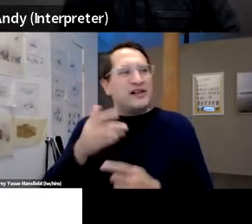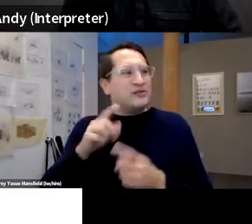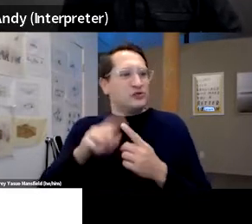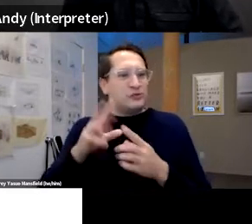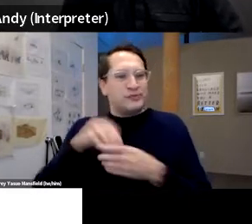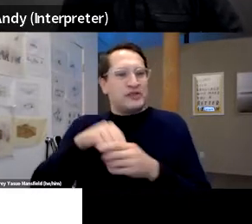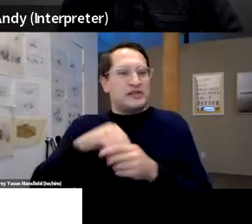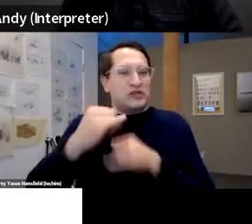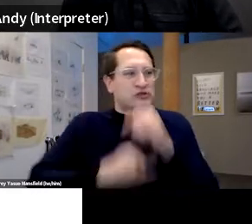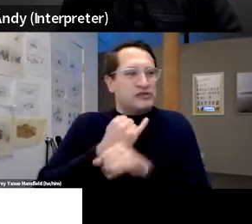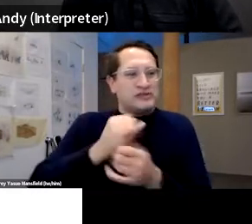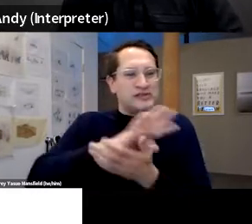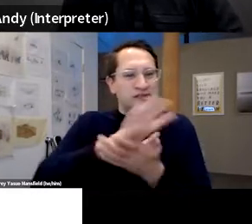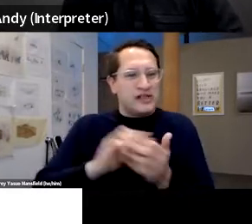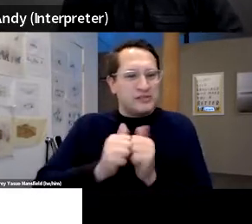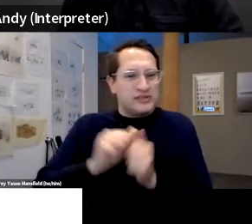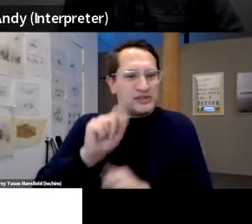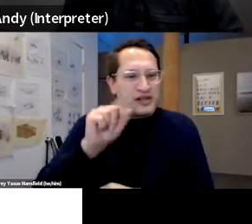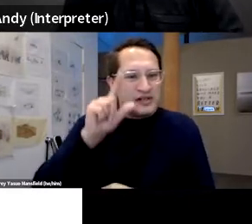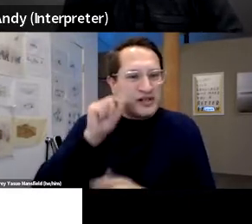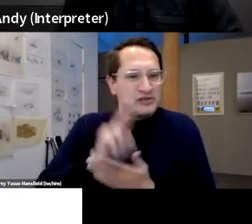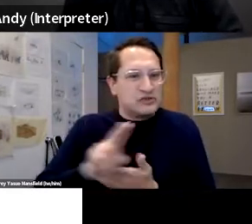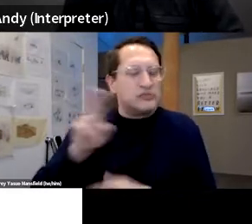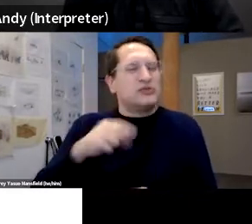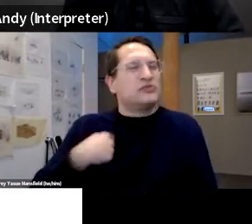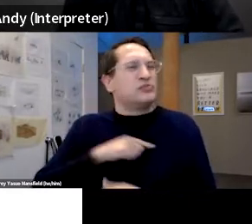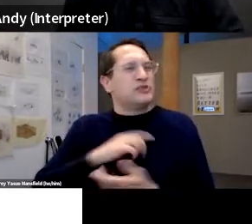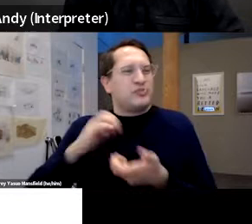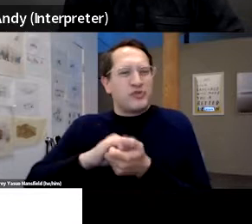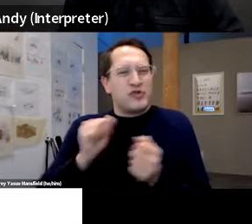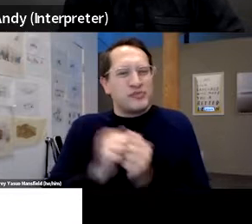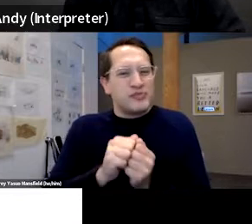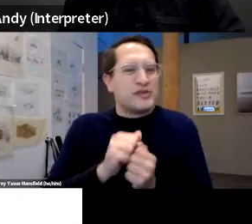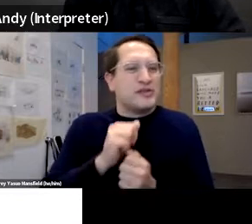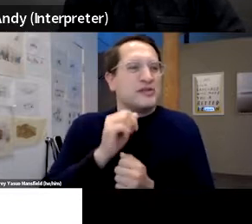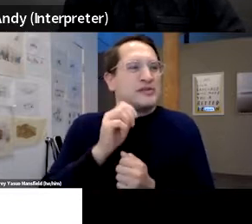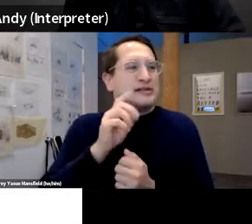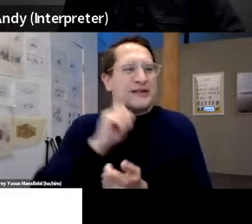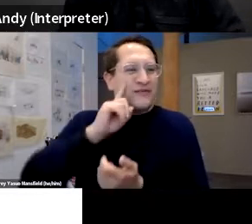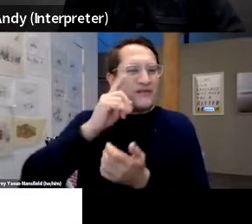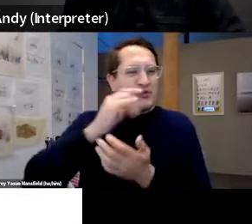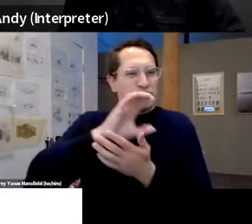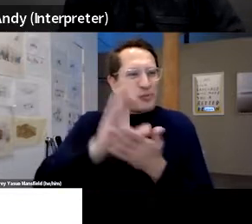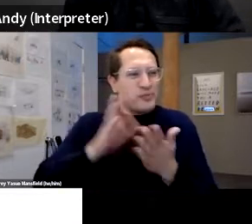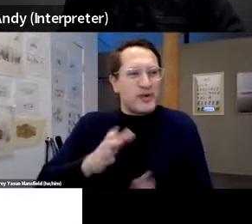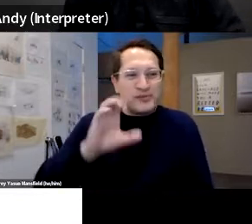A few years ago, we were invited to participate in an international design competition at Gallaudet. We partnered with a